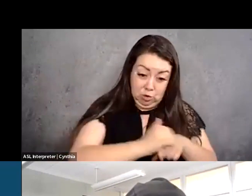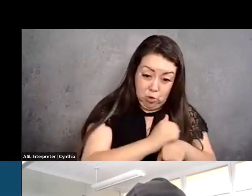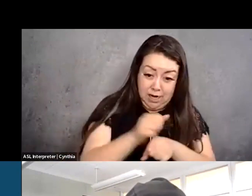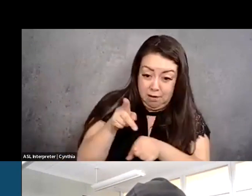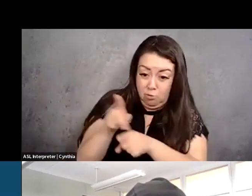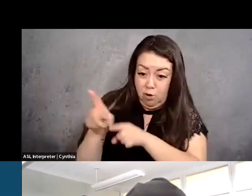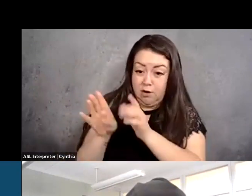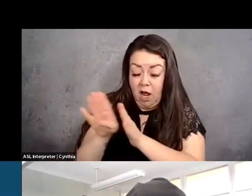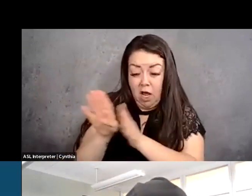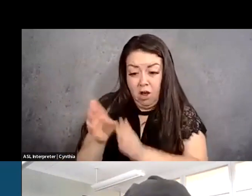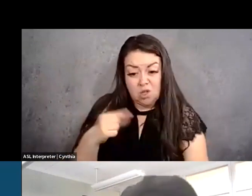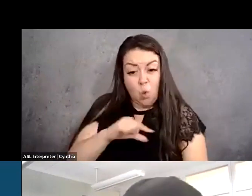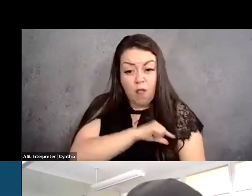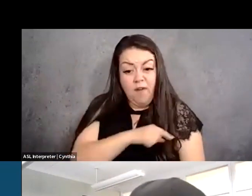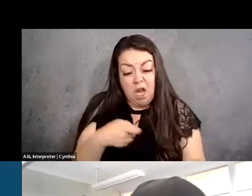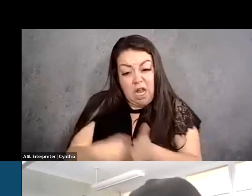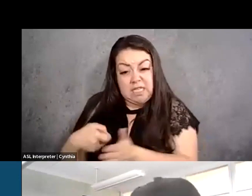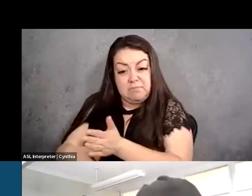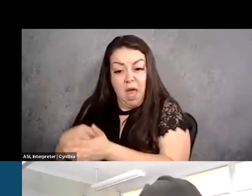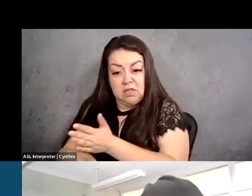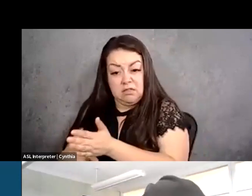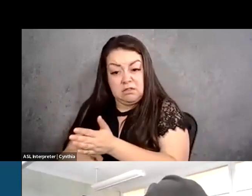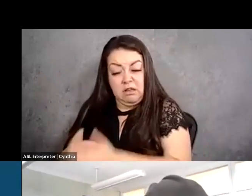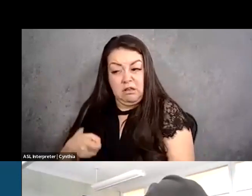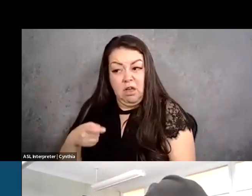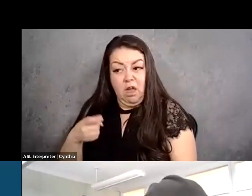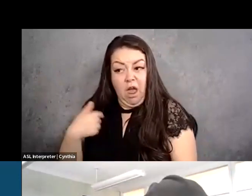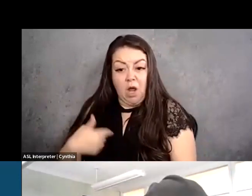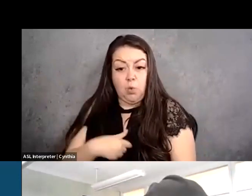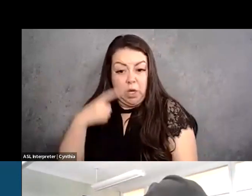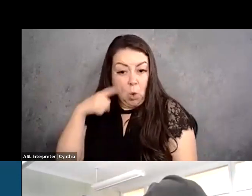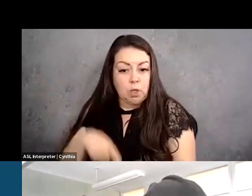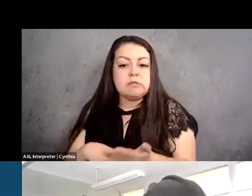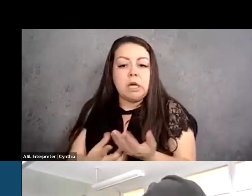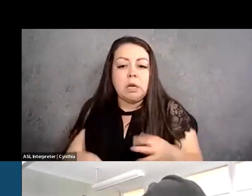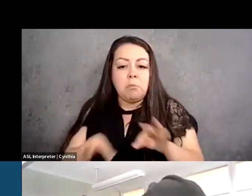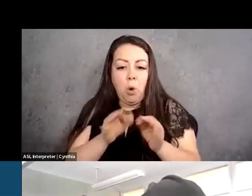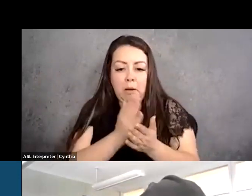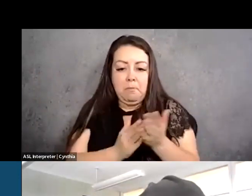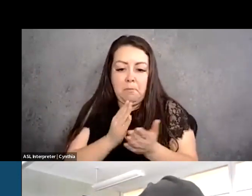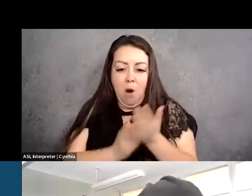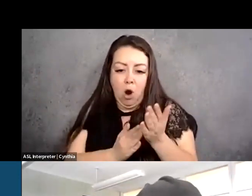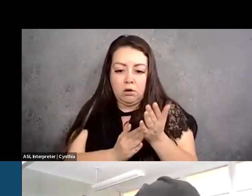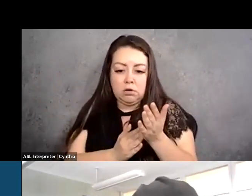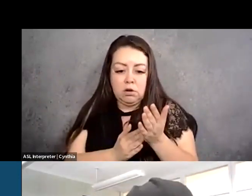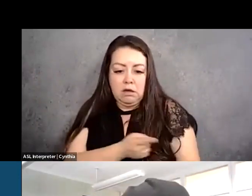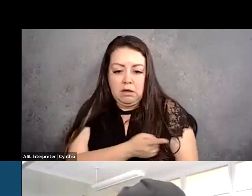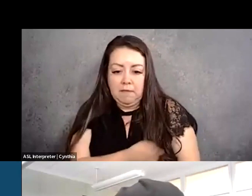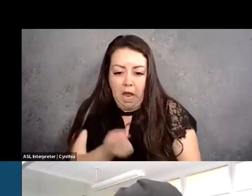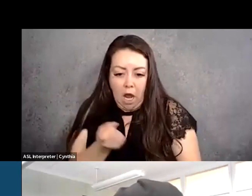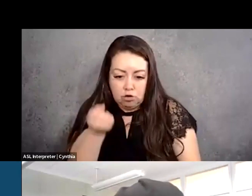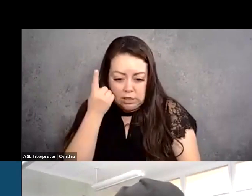eligible expense, and we really see that as a critical part of making sure that they're understanding some of the requirements of the program